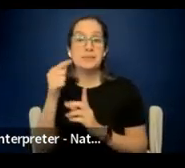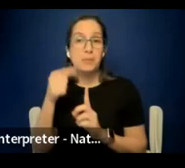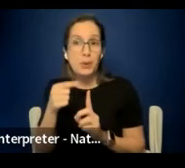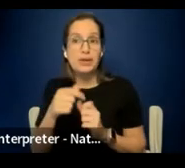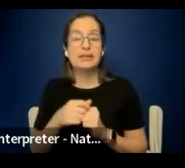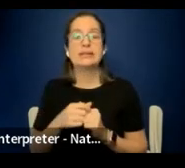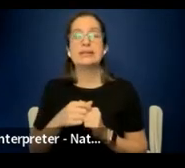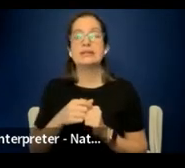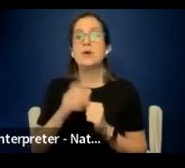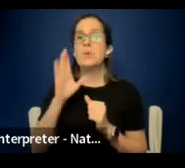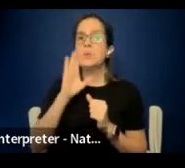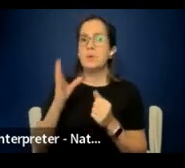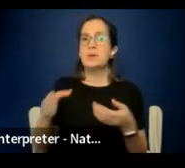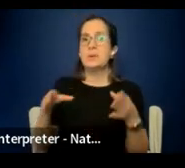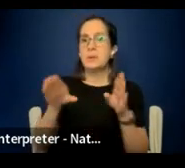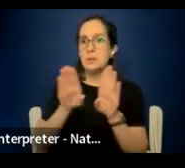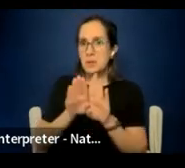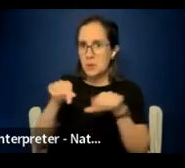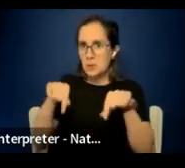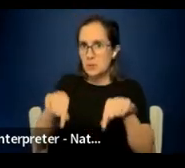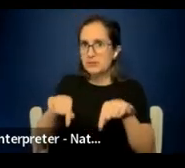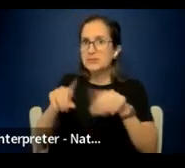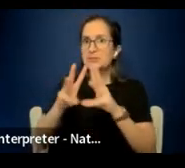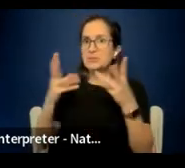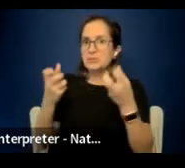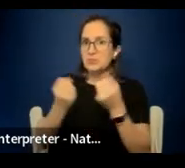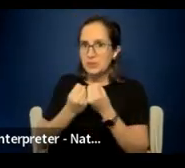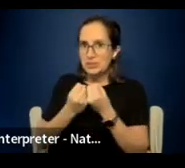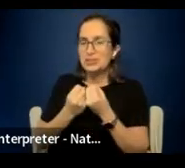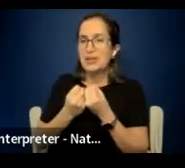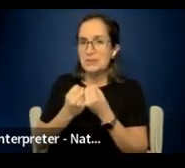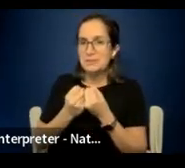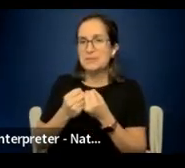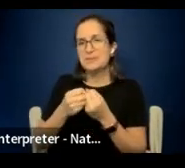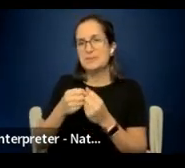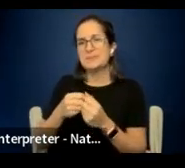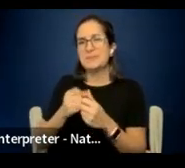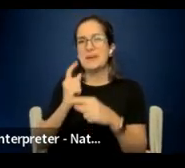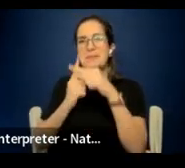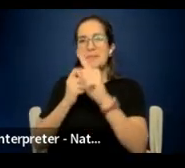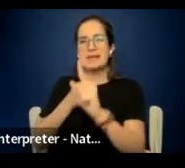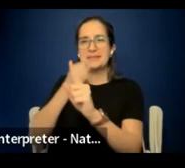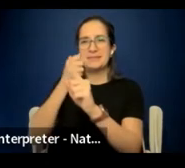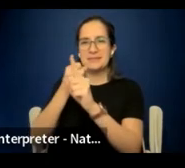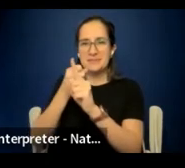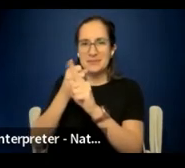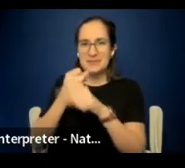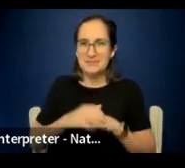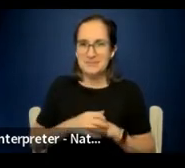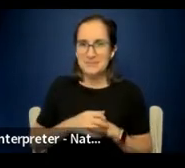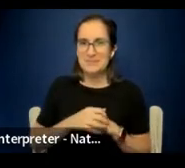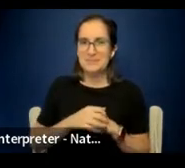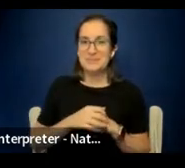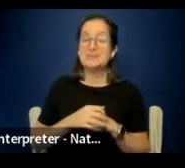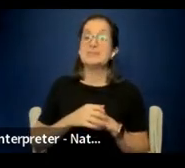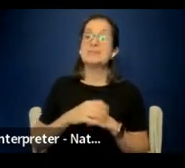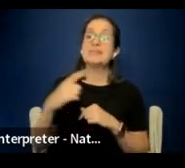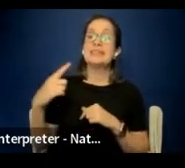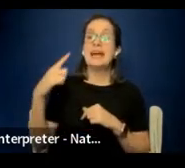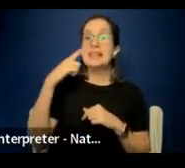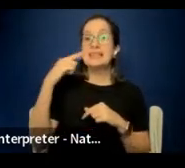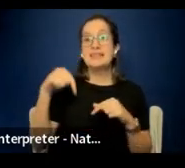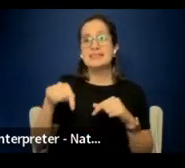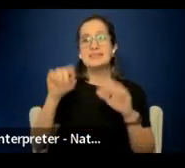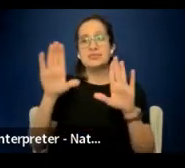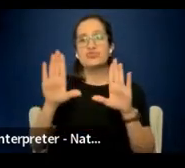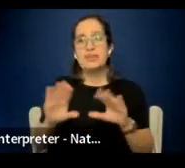are concluding the workshop series, Maximizing Impact. I just want to say, you know, I think this was a really incredible opportunity for organizations to